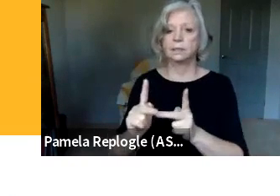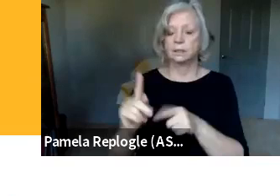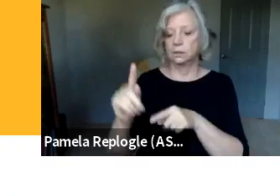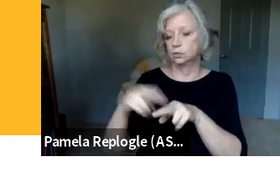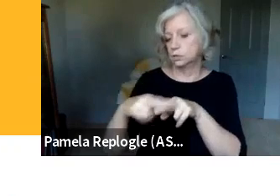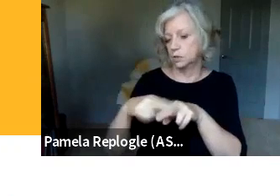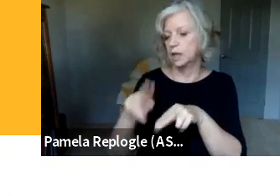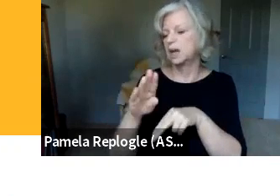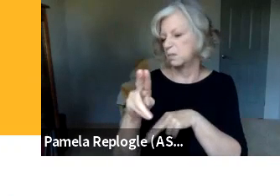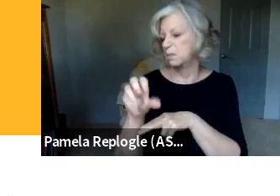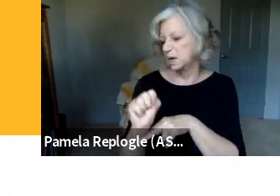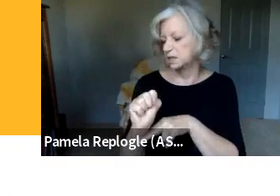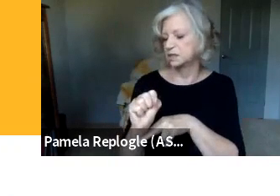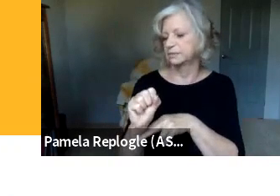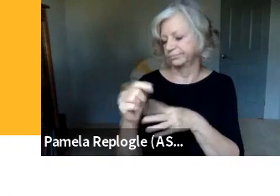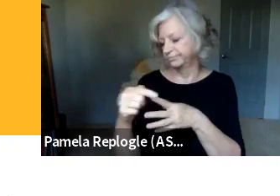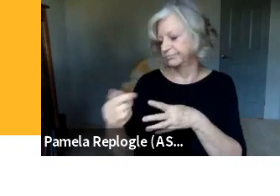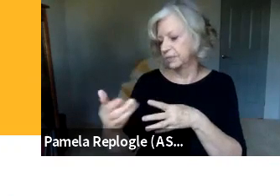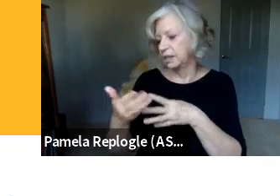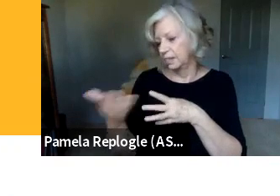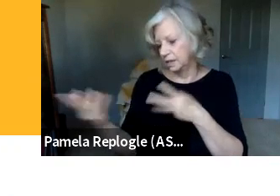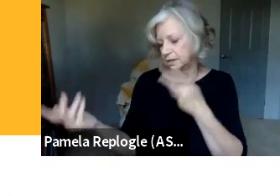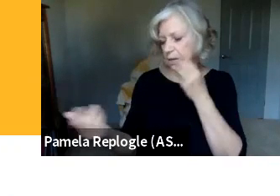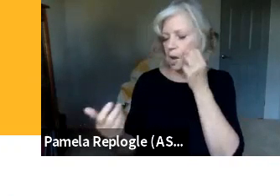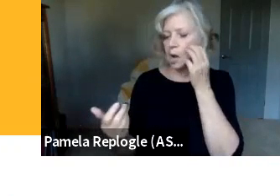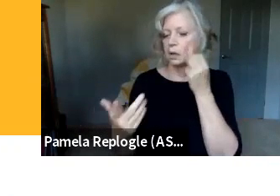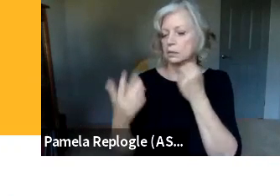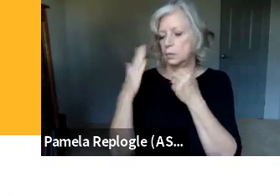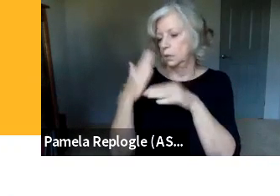adds an additional level of protection